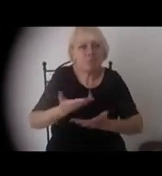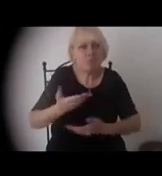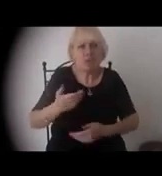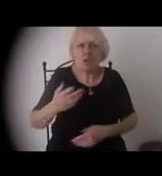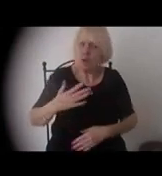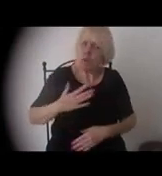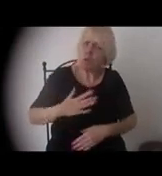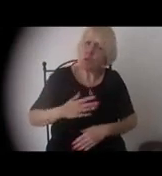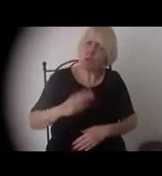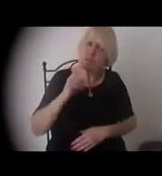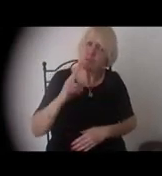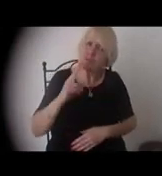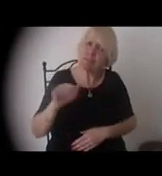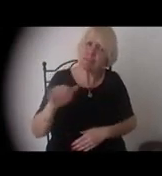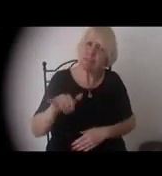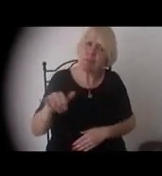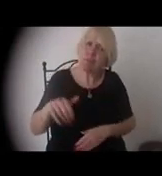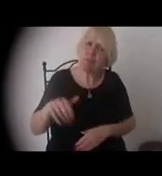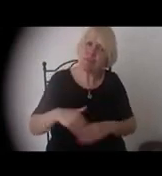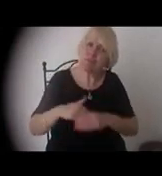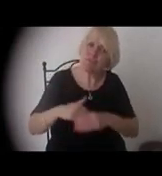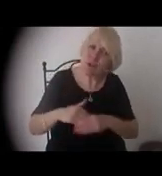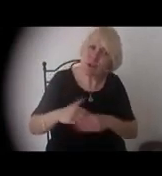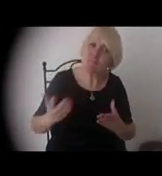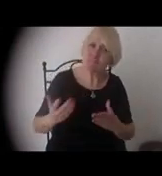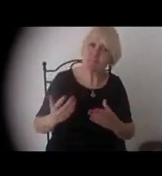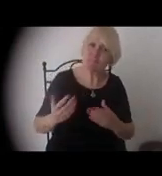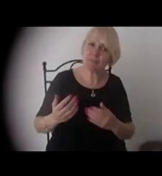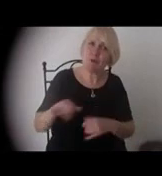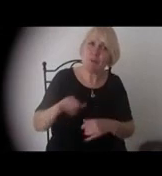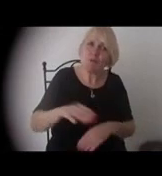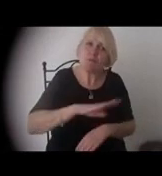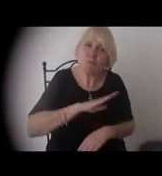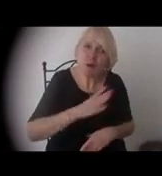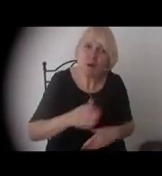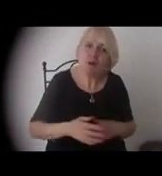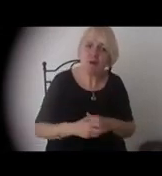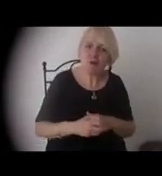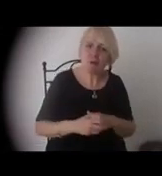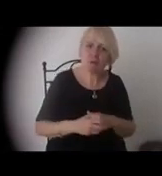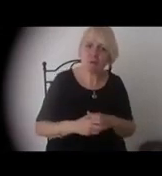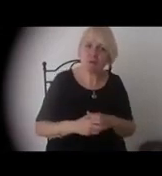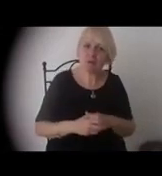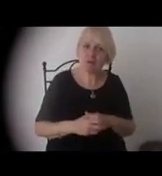want to see first in the park. And I guess trying to find what motivates them.